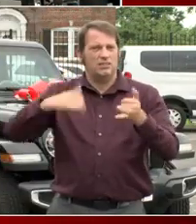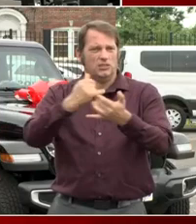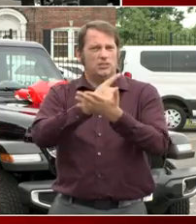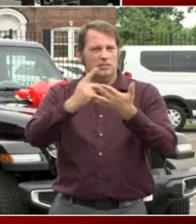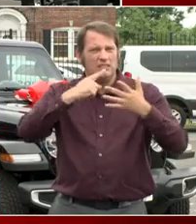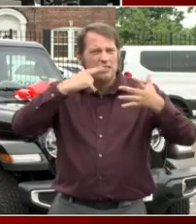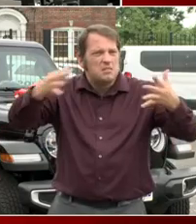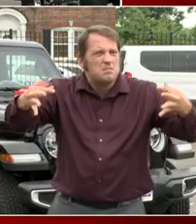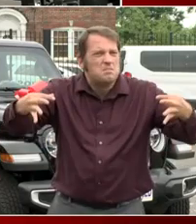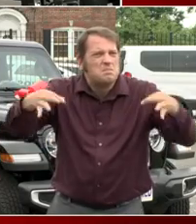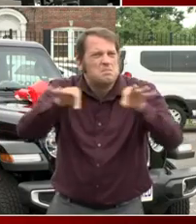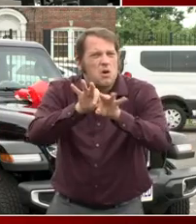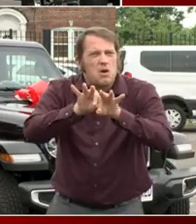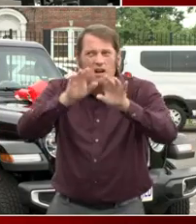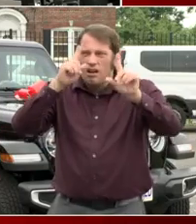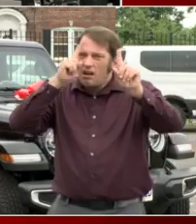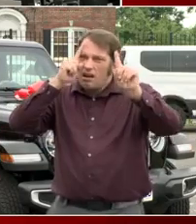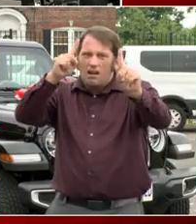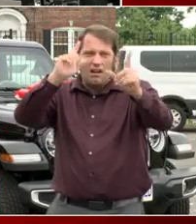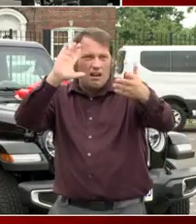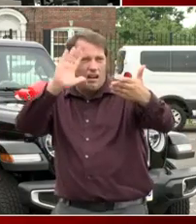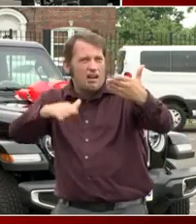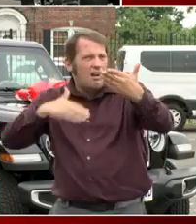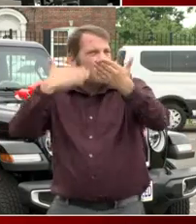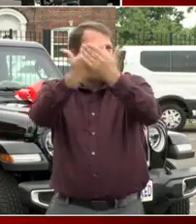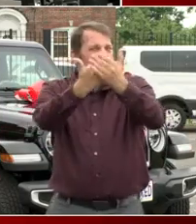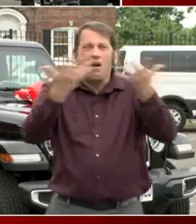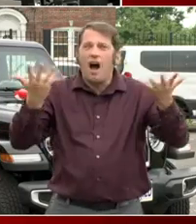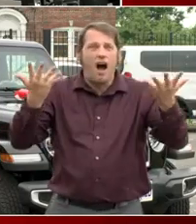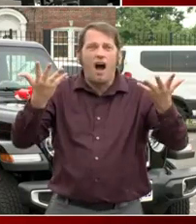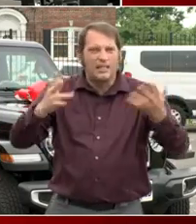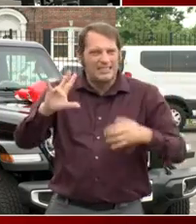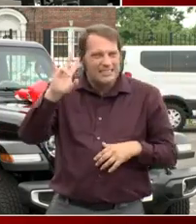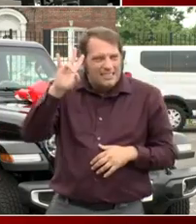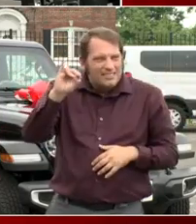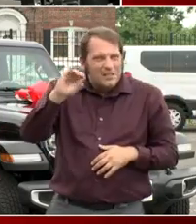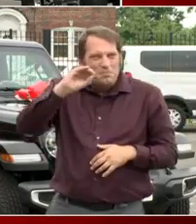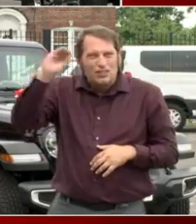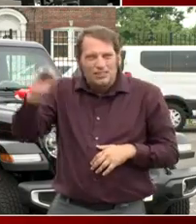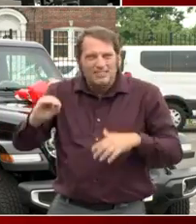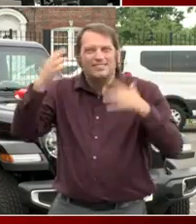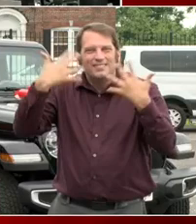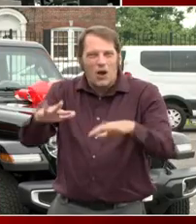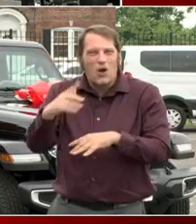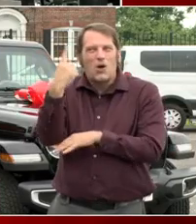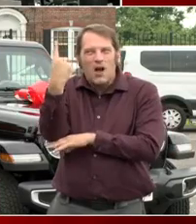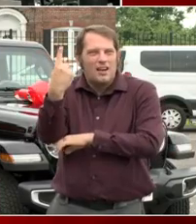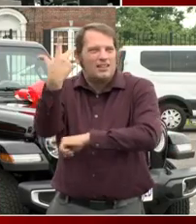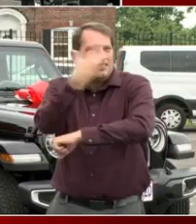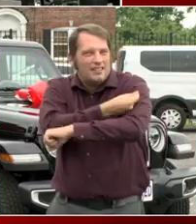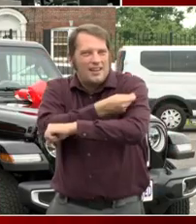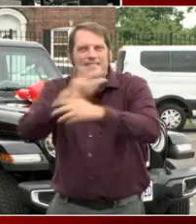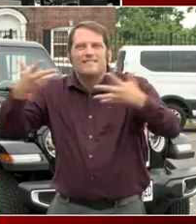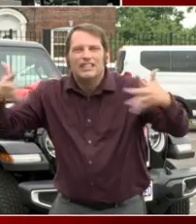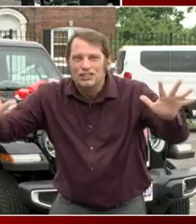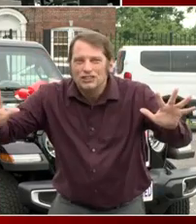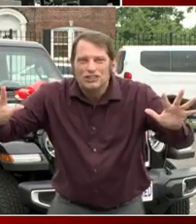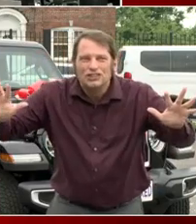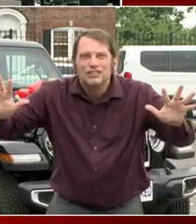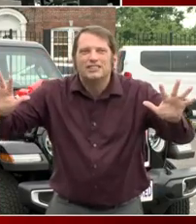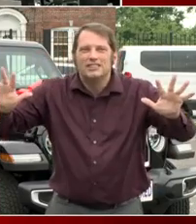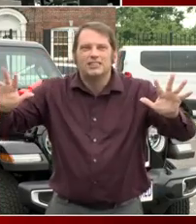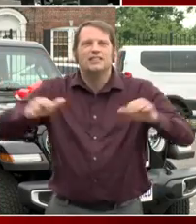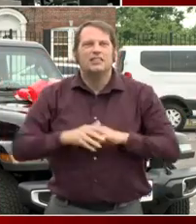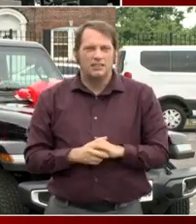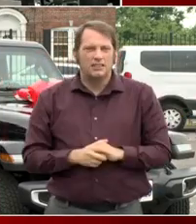70% of adults have gotten one vaccine. This is fantastic news, but Dr.